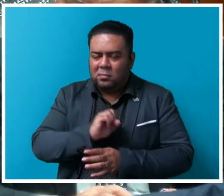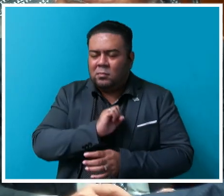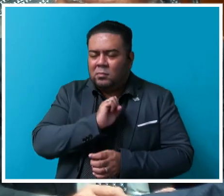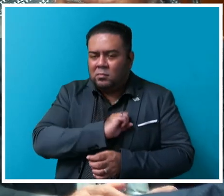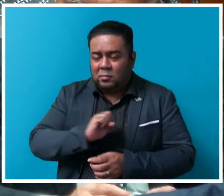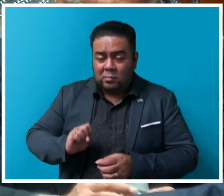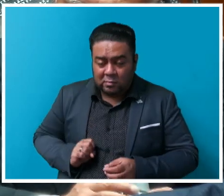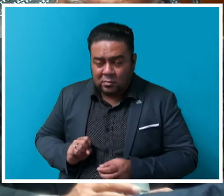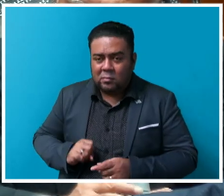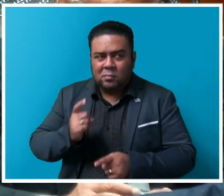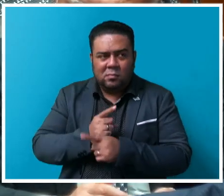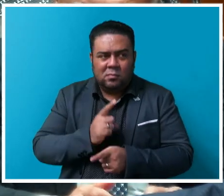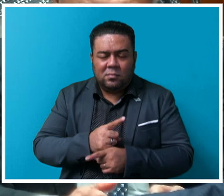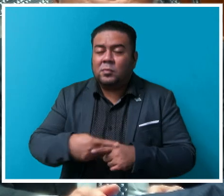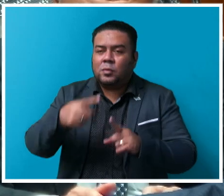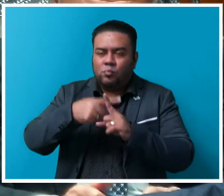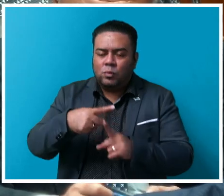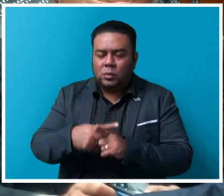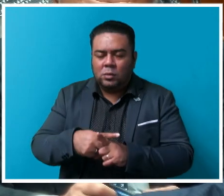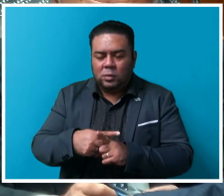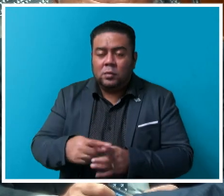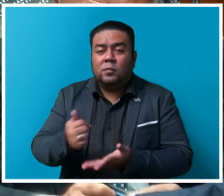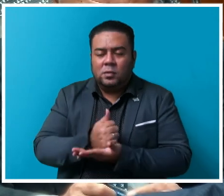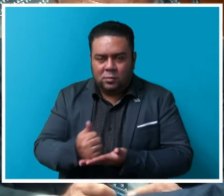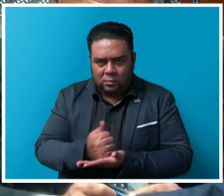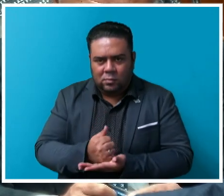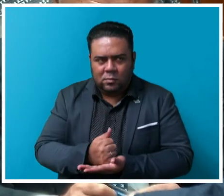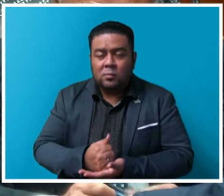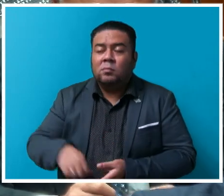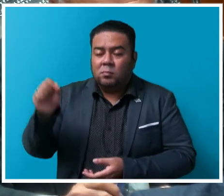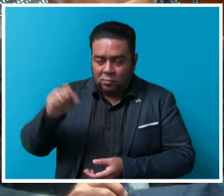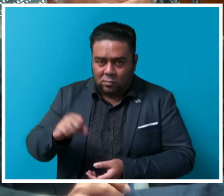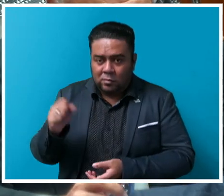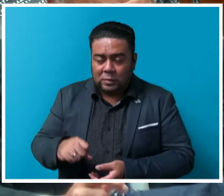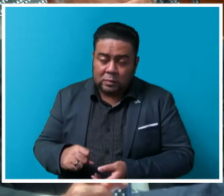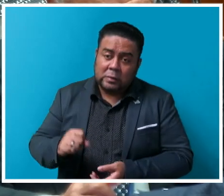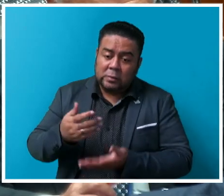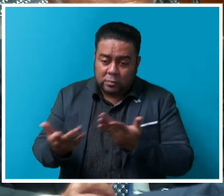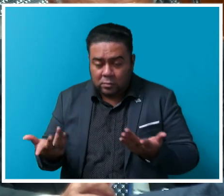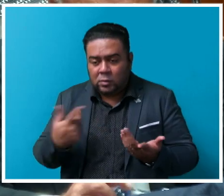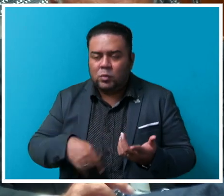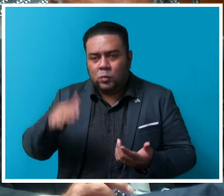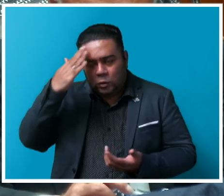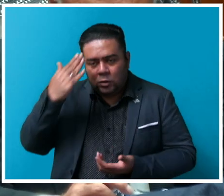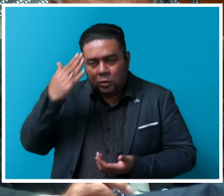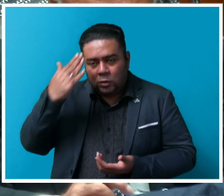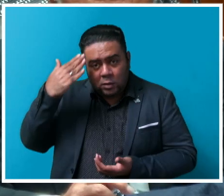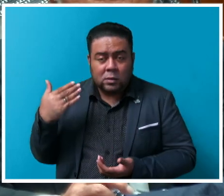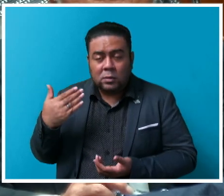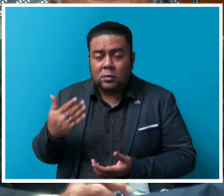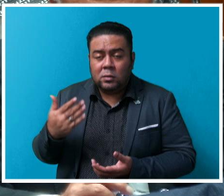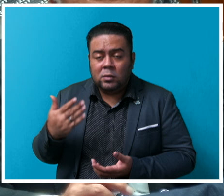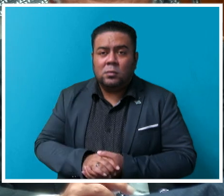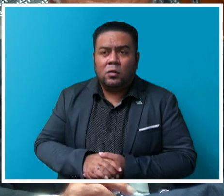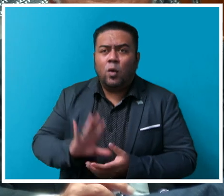about the positive action being taken. Yes, now and again, we will remind our colleagues on the other side of the